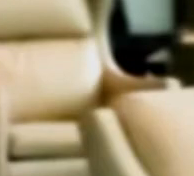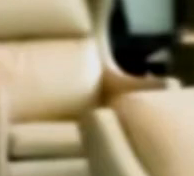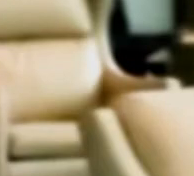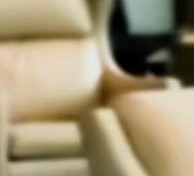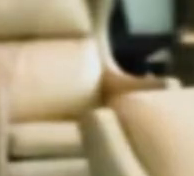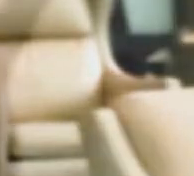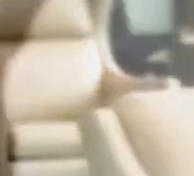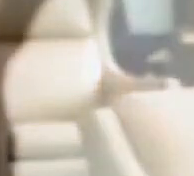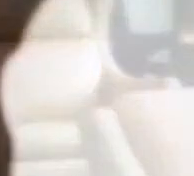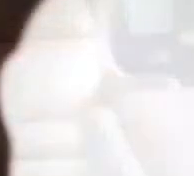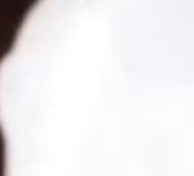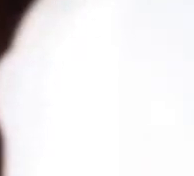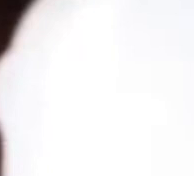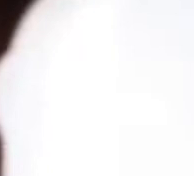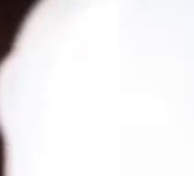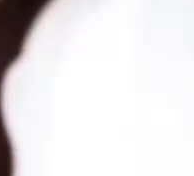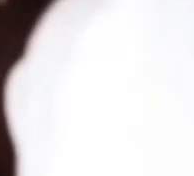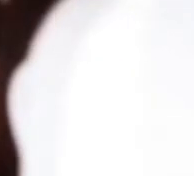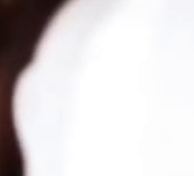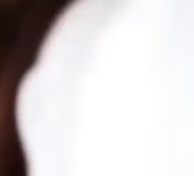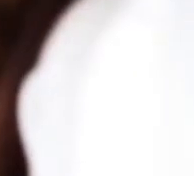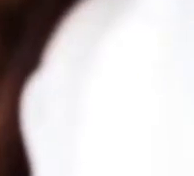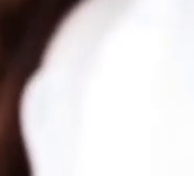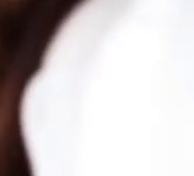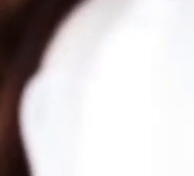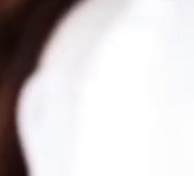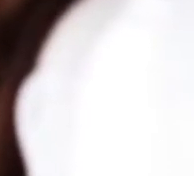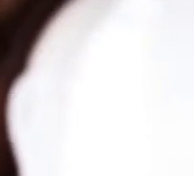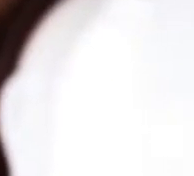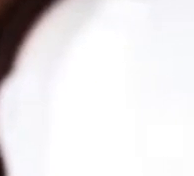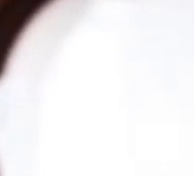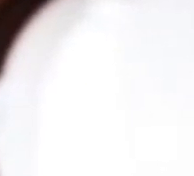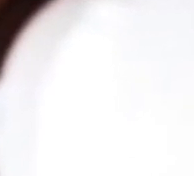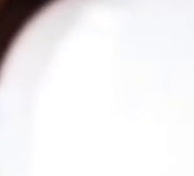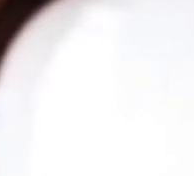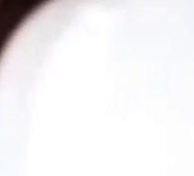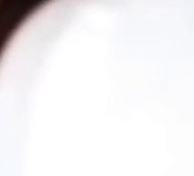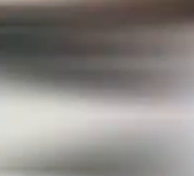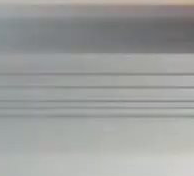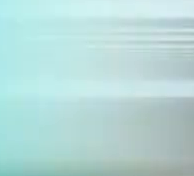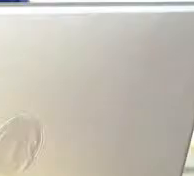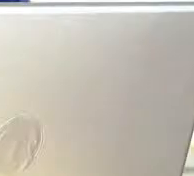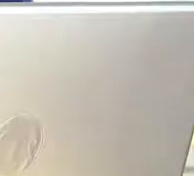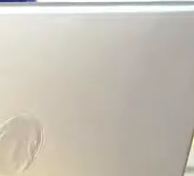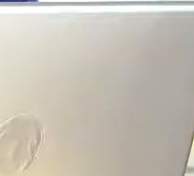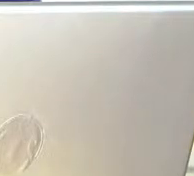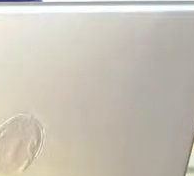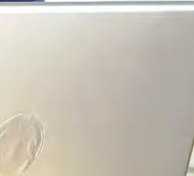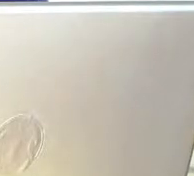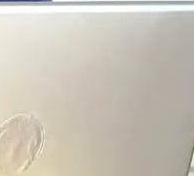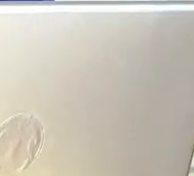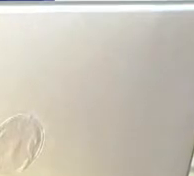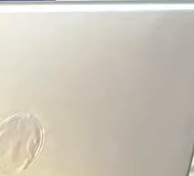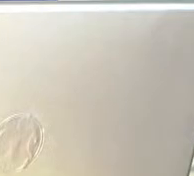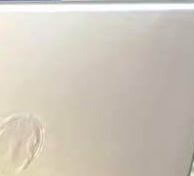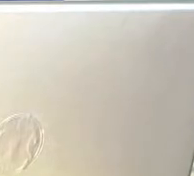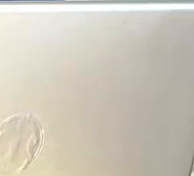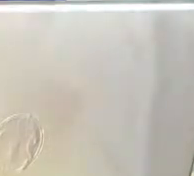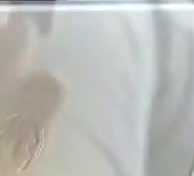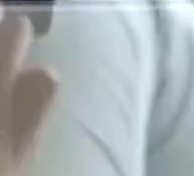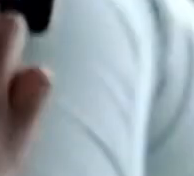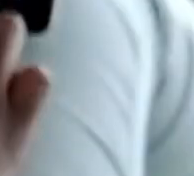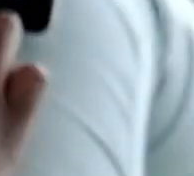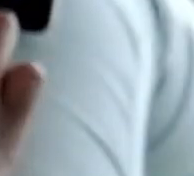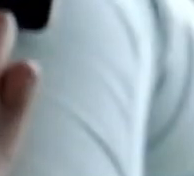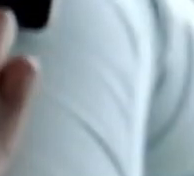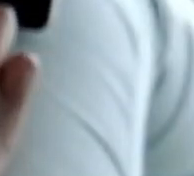pew. It's time to hashtag get grouped in small groups. Grab your laptops, iPads, and start